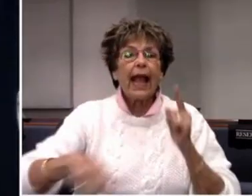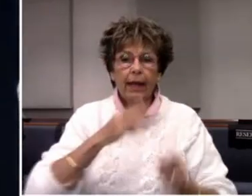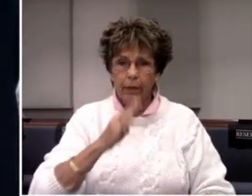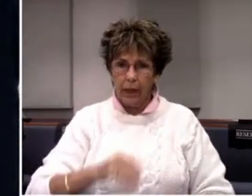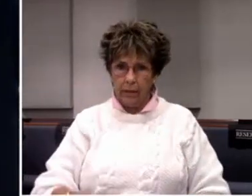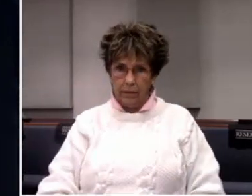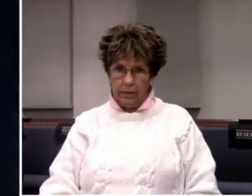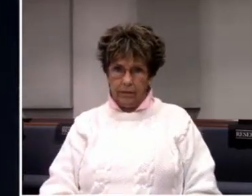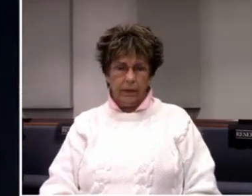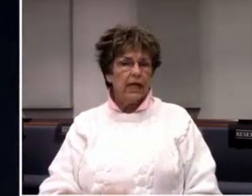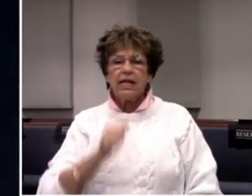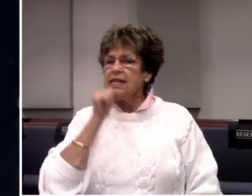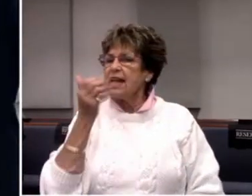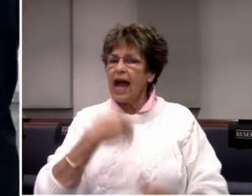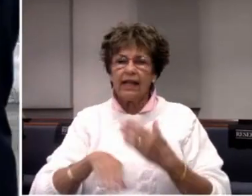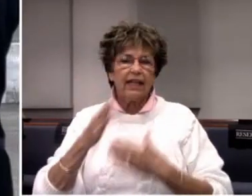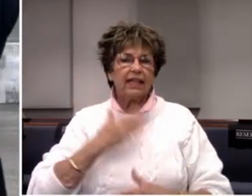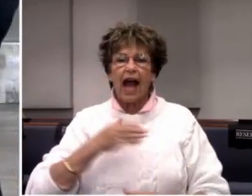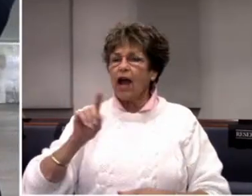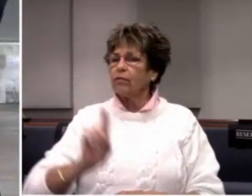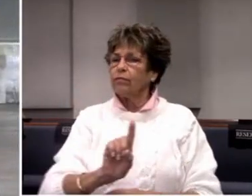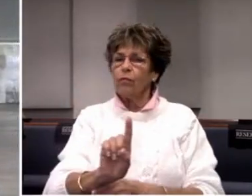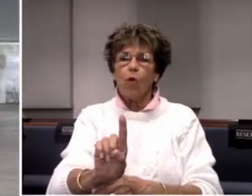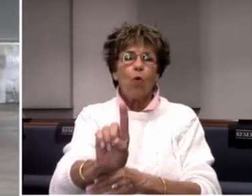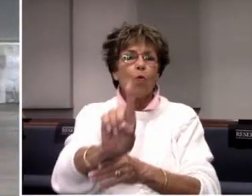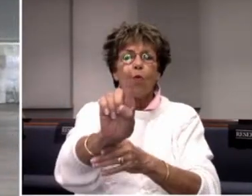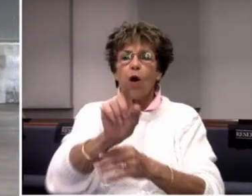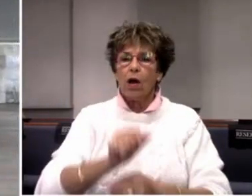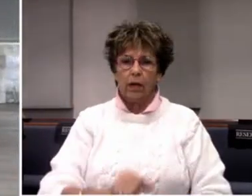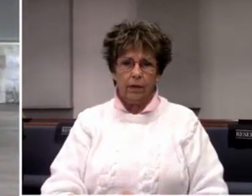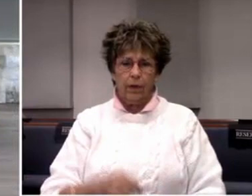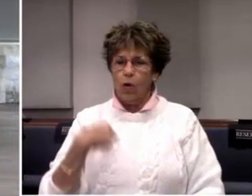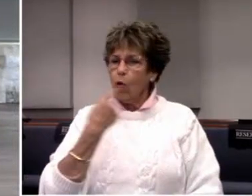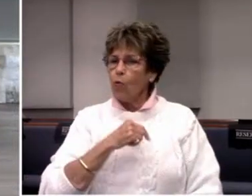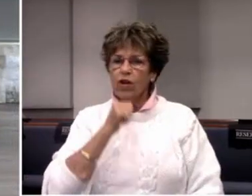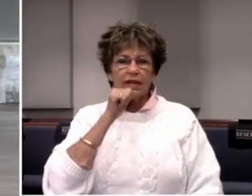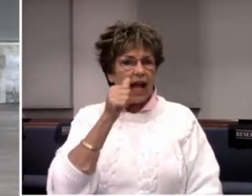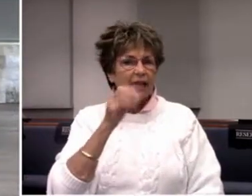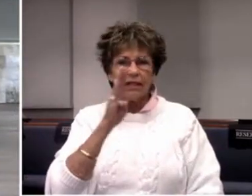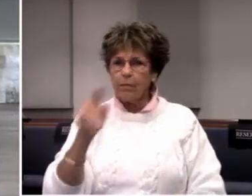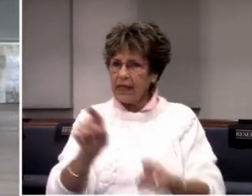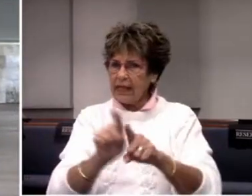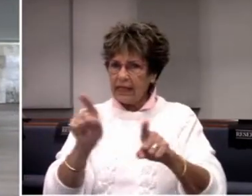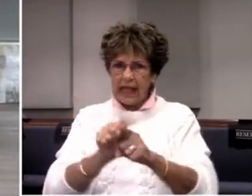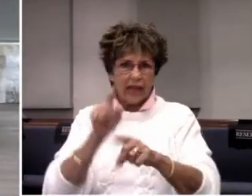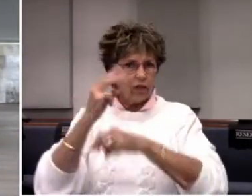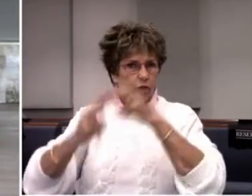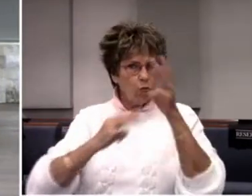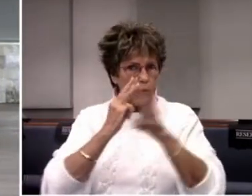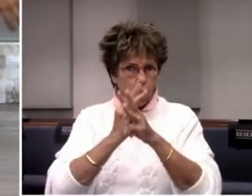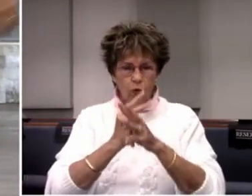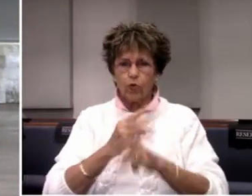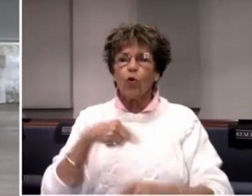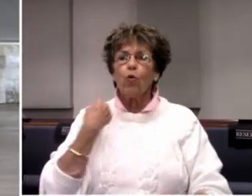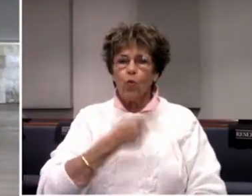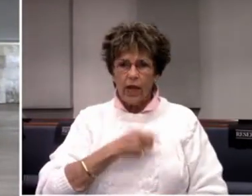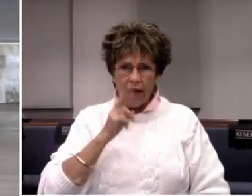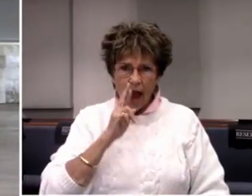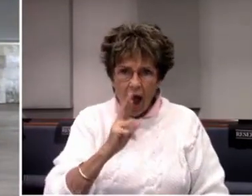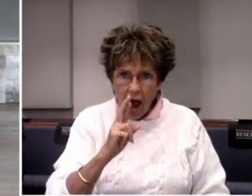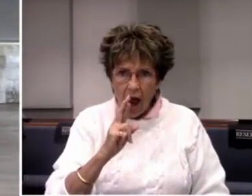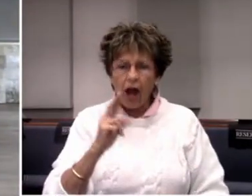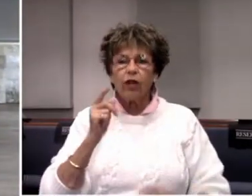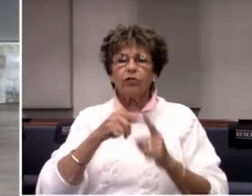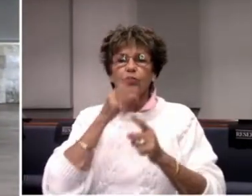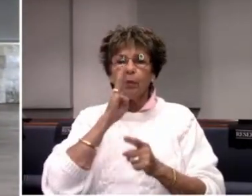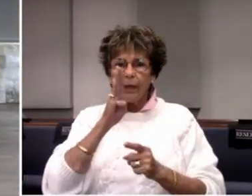our communication, then we're not to be like them. We are to be honest.